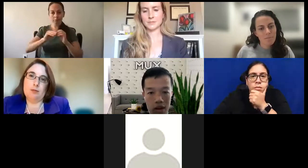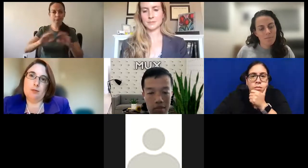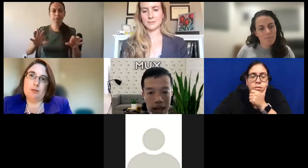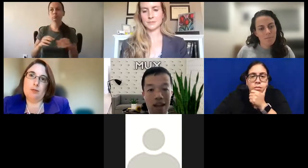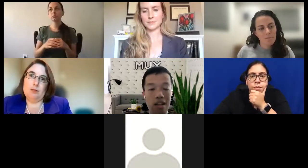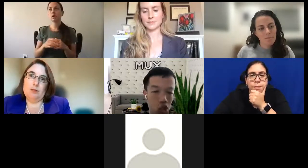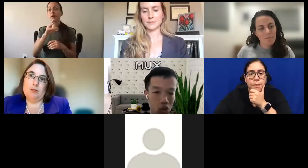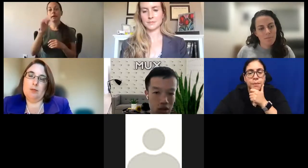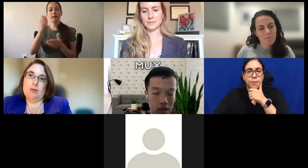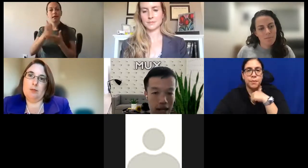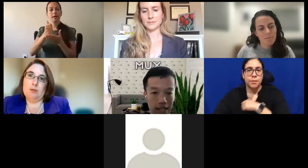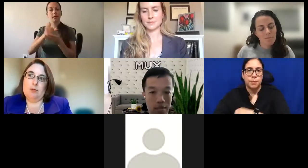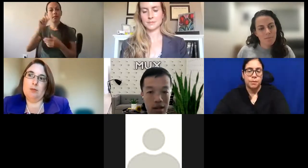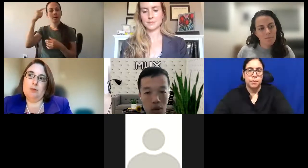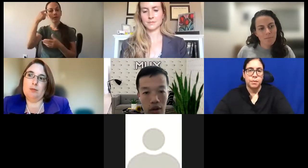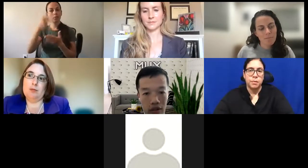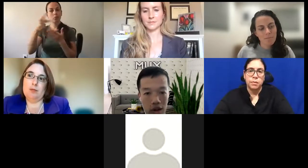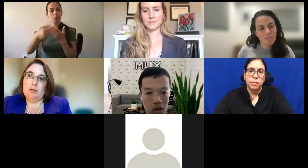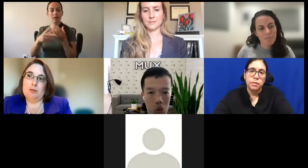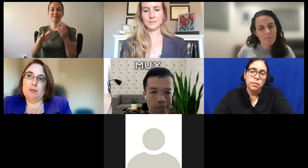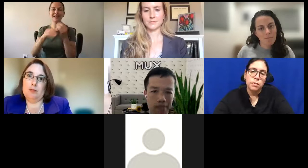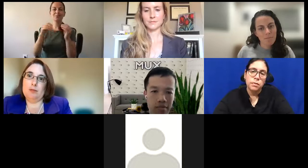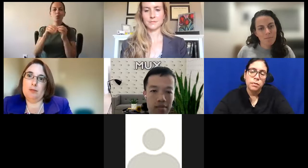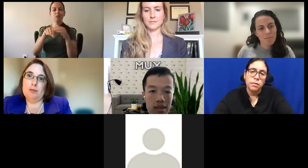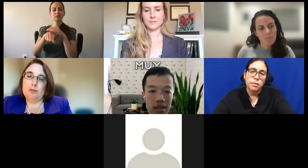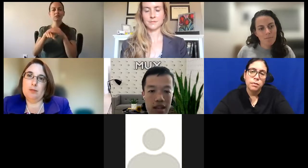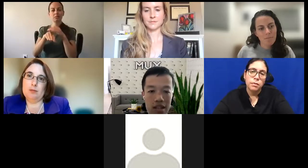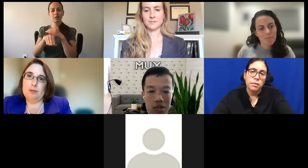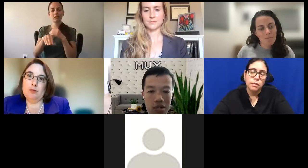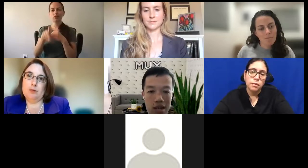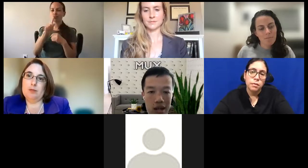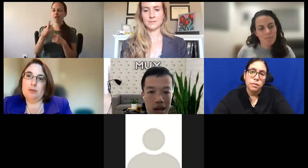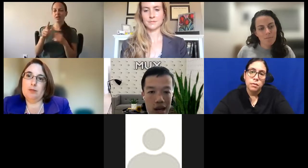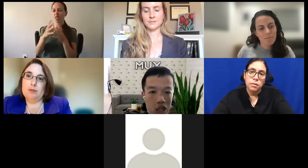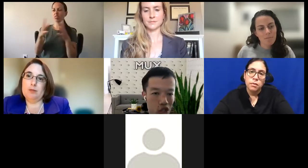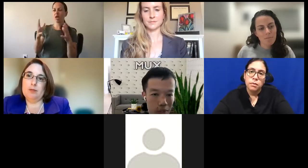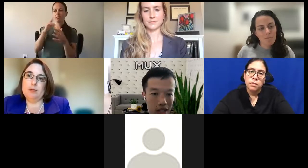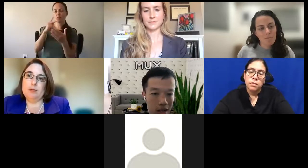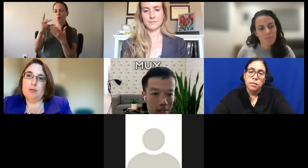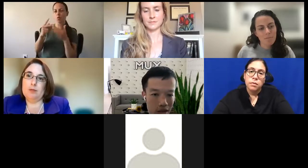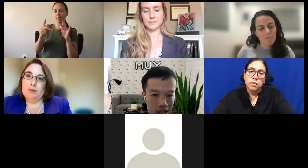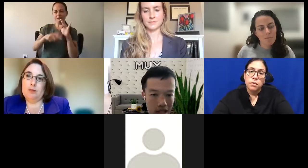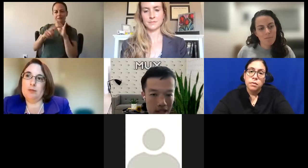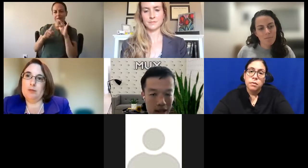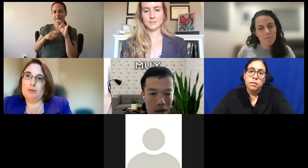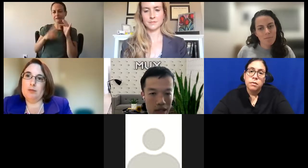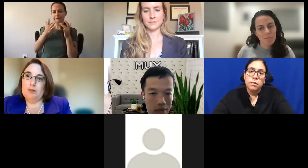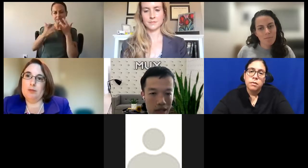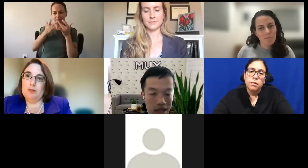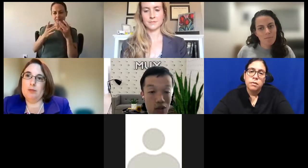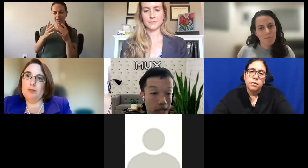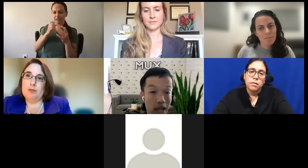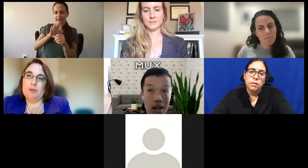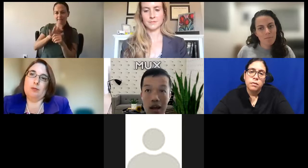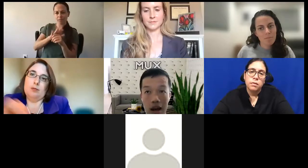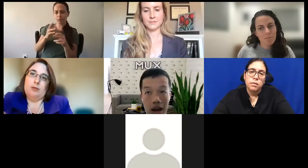government programs add additional accessibility where they're falling short. And then so just to speak to some of those things that I